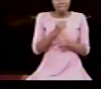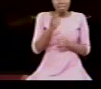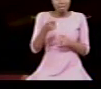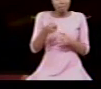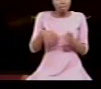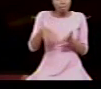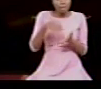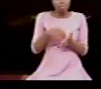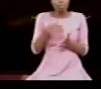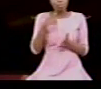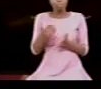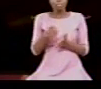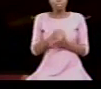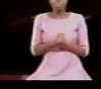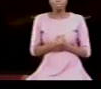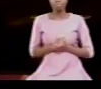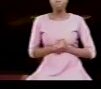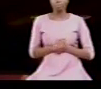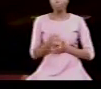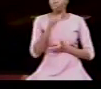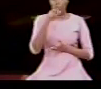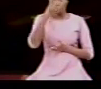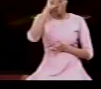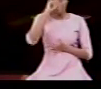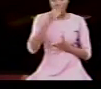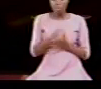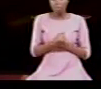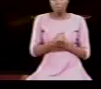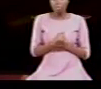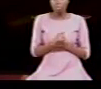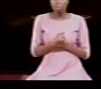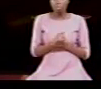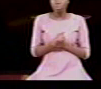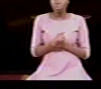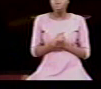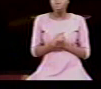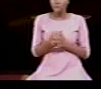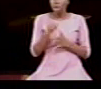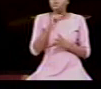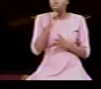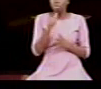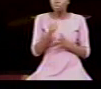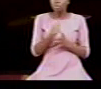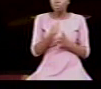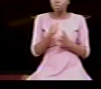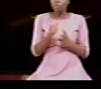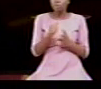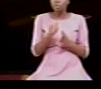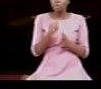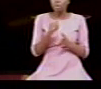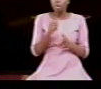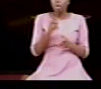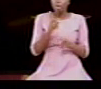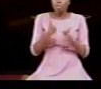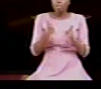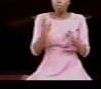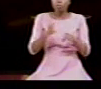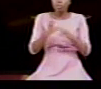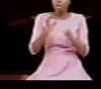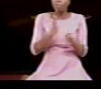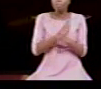among you, not Egyptians, not bastards, not unbelievers, not those who are doing rubbish business,